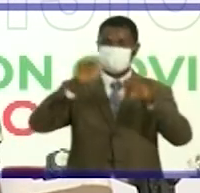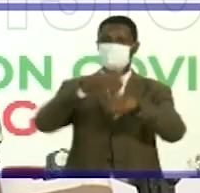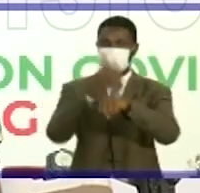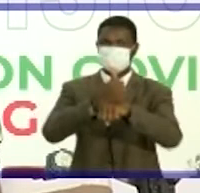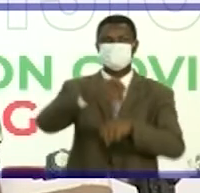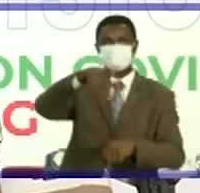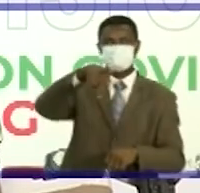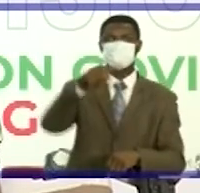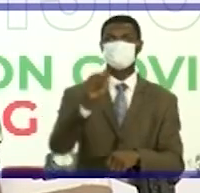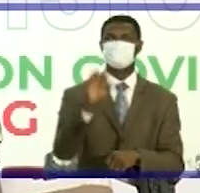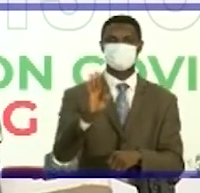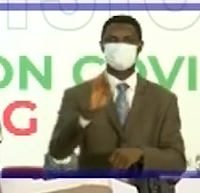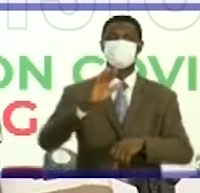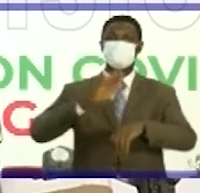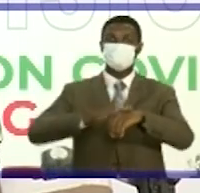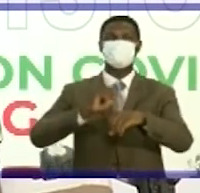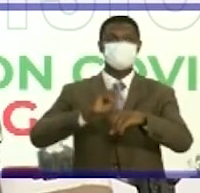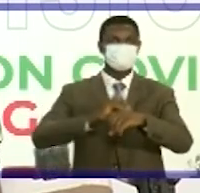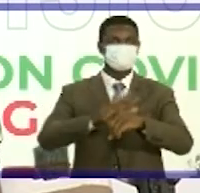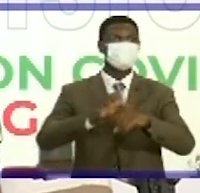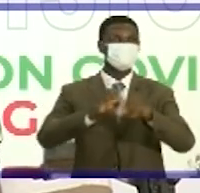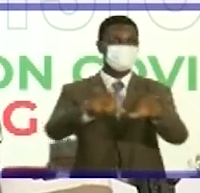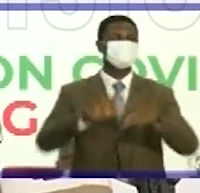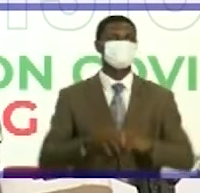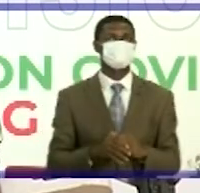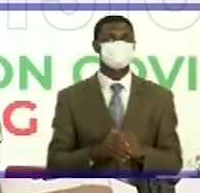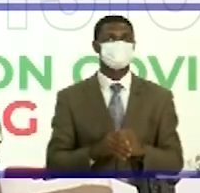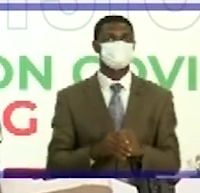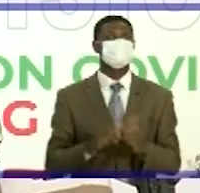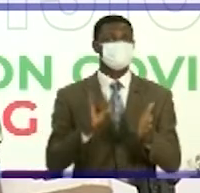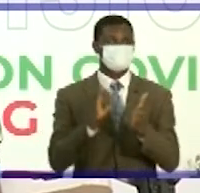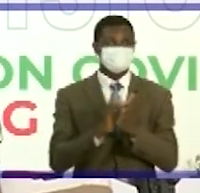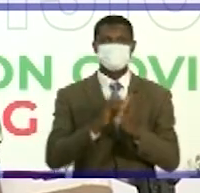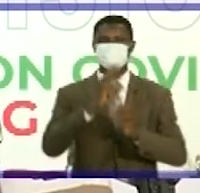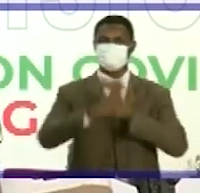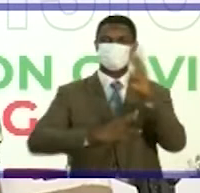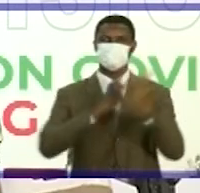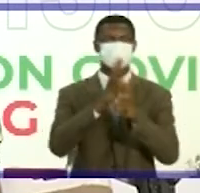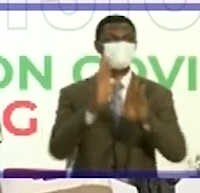Force on COVID-19. And this is universal and global.